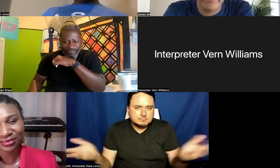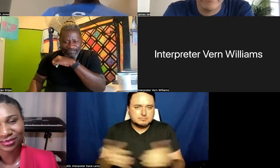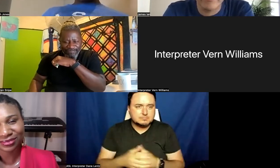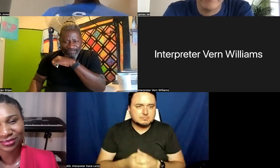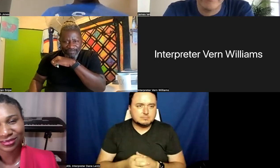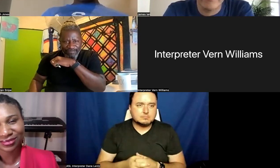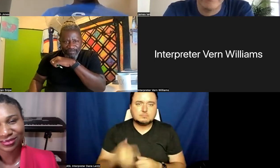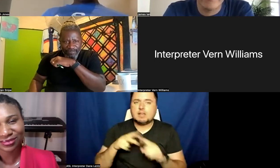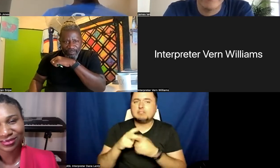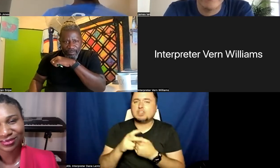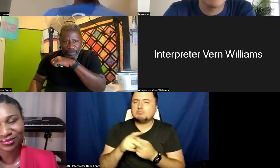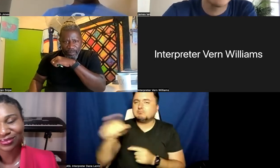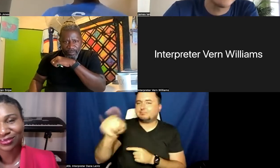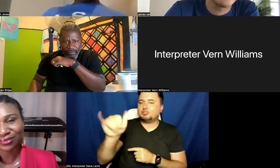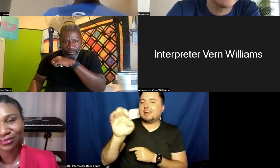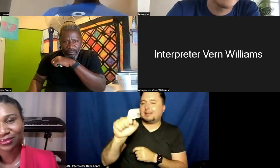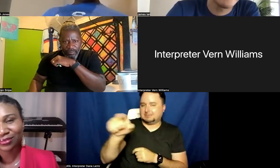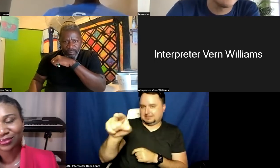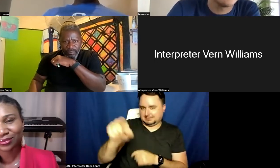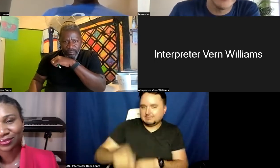I'm gonna go with James first.